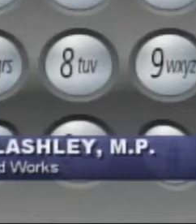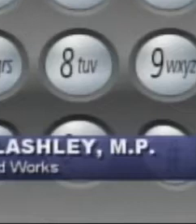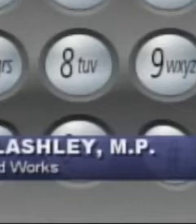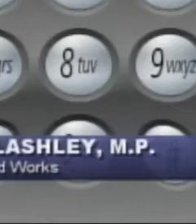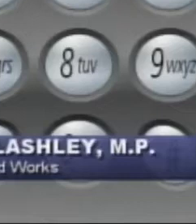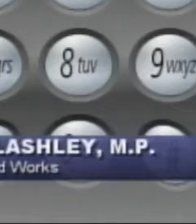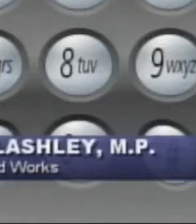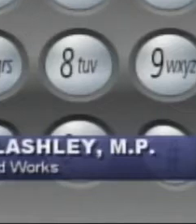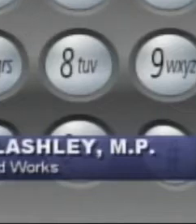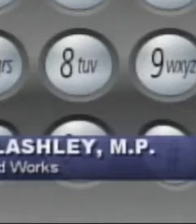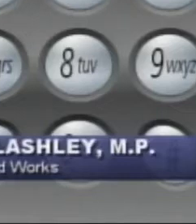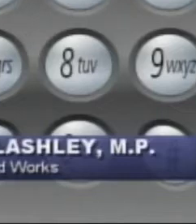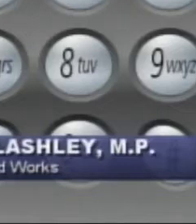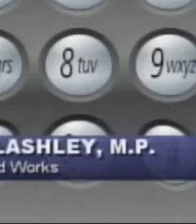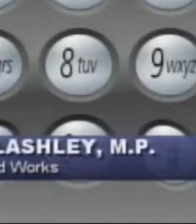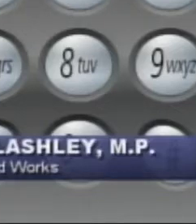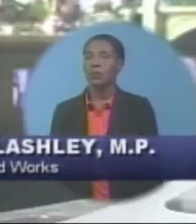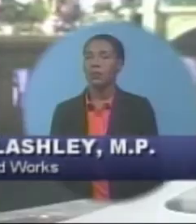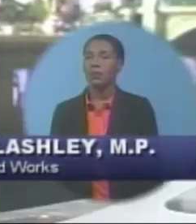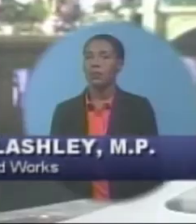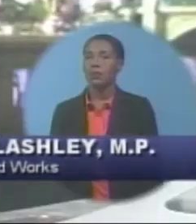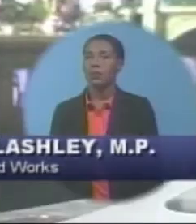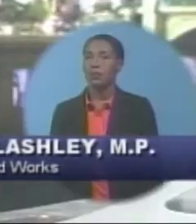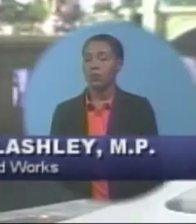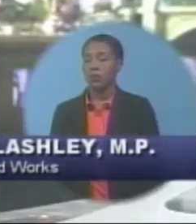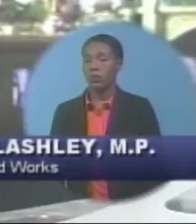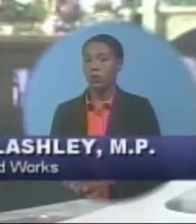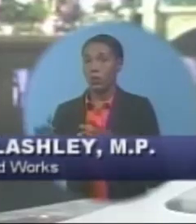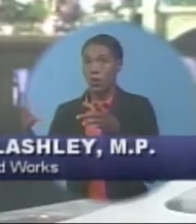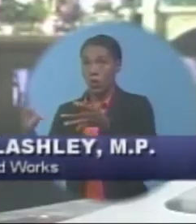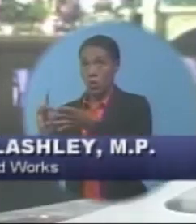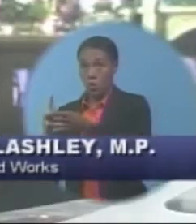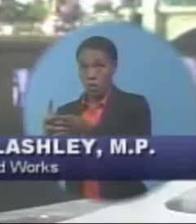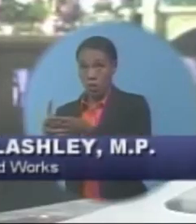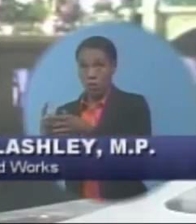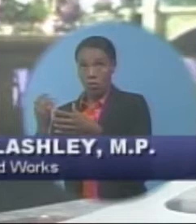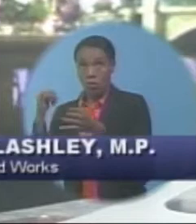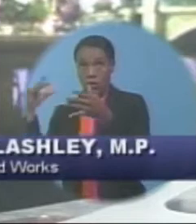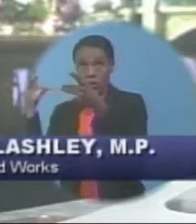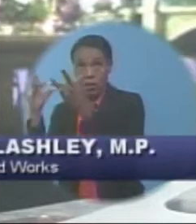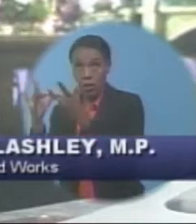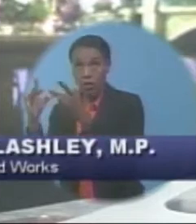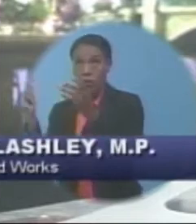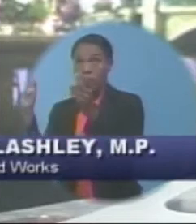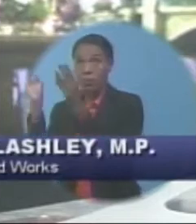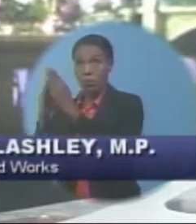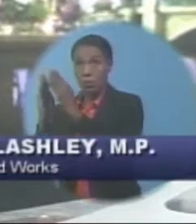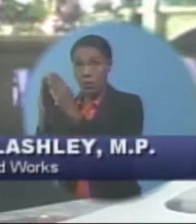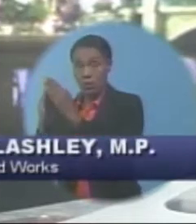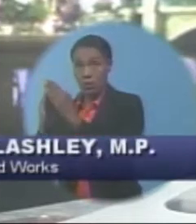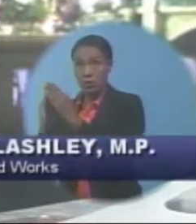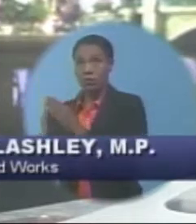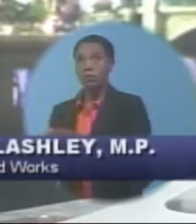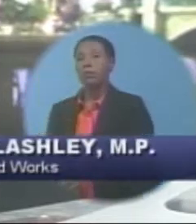the union reached out to you for that meeting that you said you're willing to have with them? My understanding is